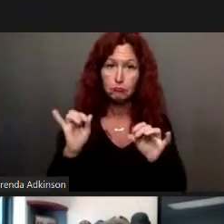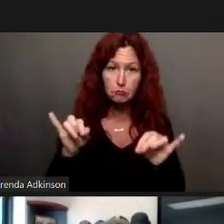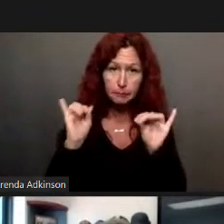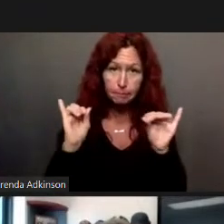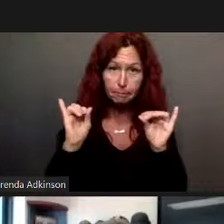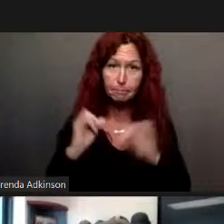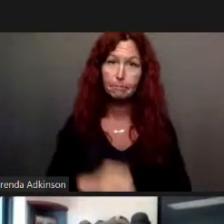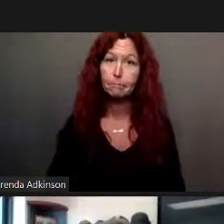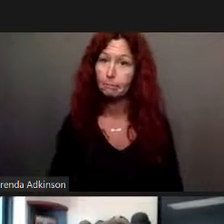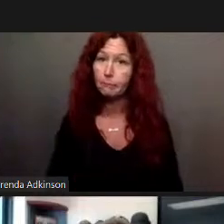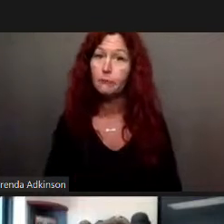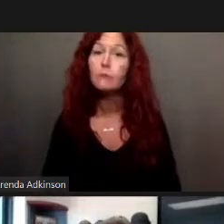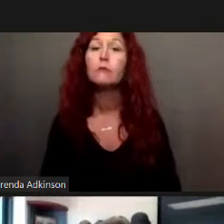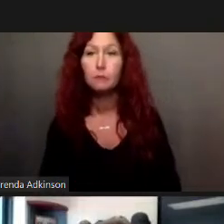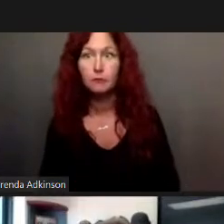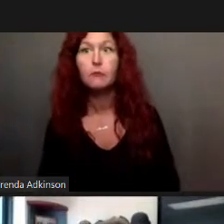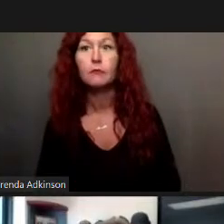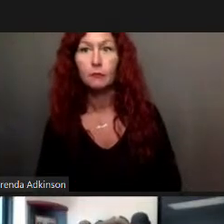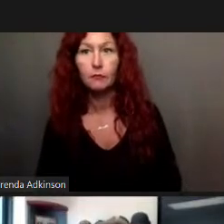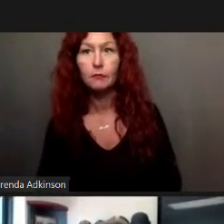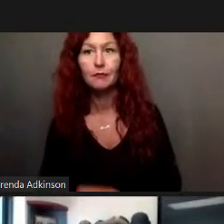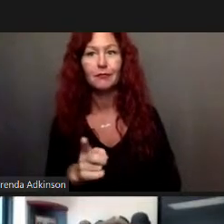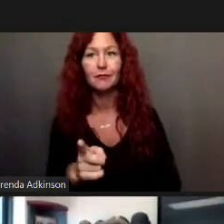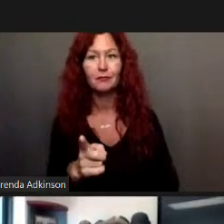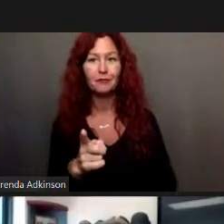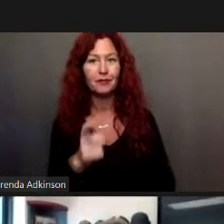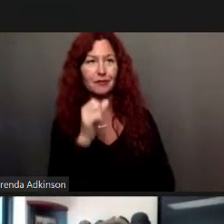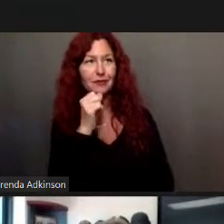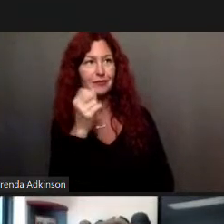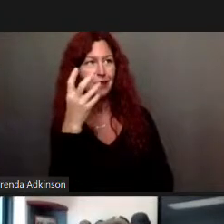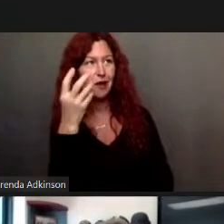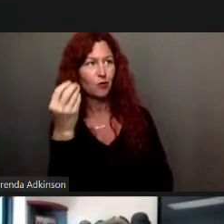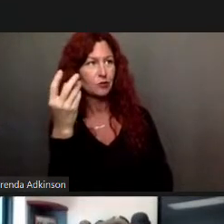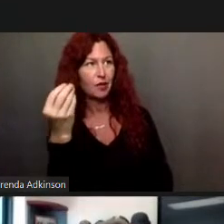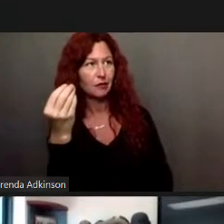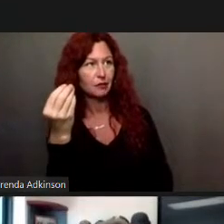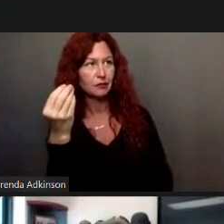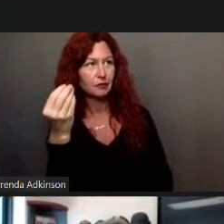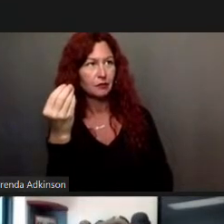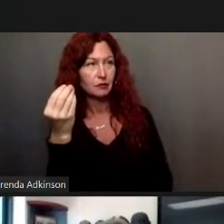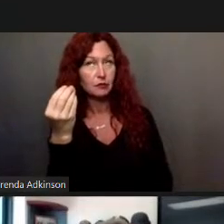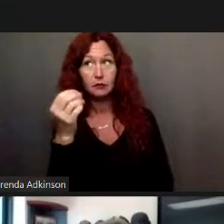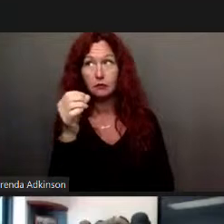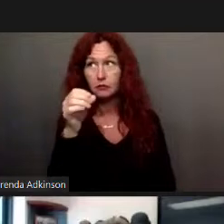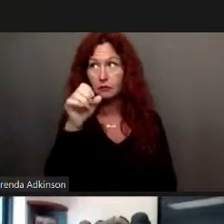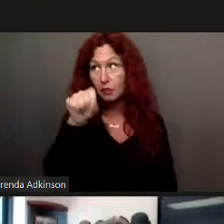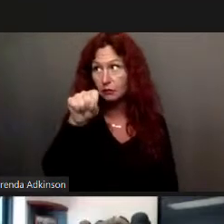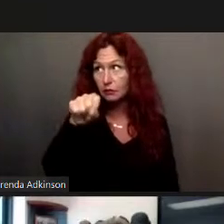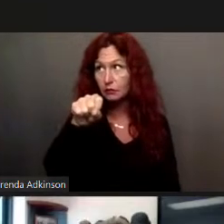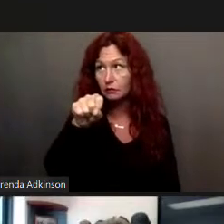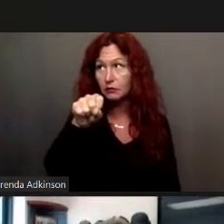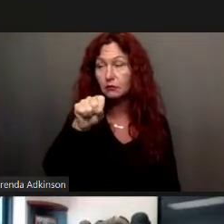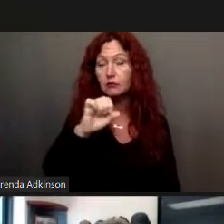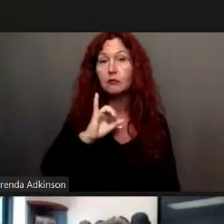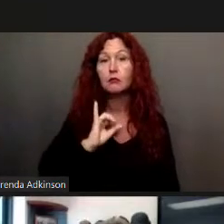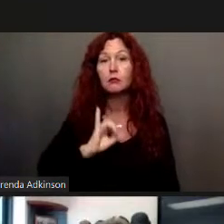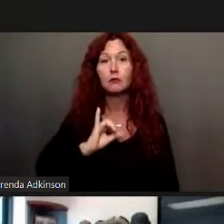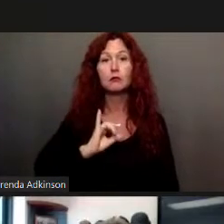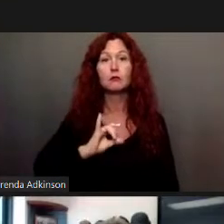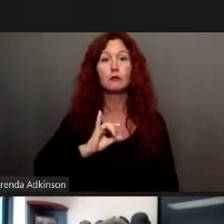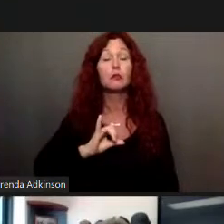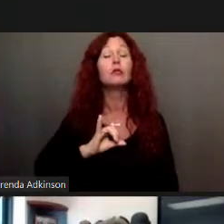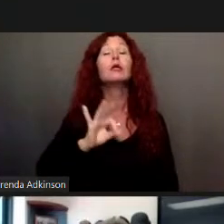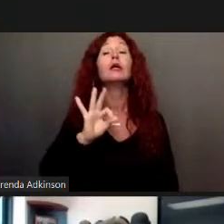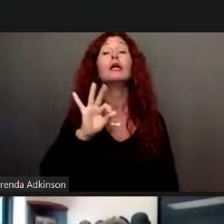Well, yes. But that's not outside though, is it? Yes, it is. Yes. Oh, okay. When you cannot maintain